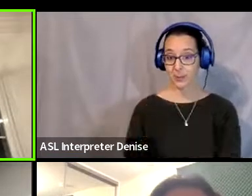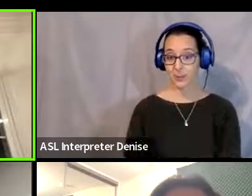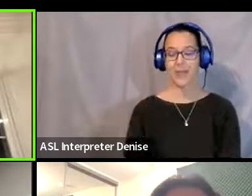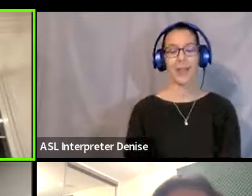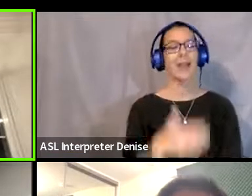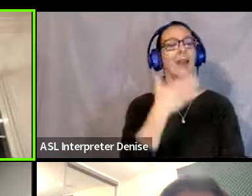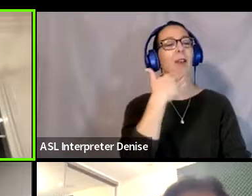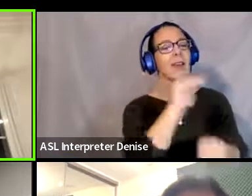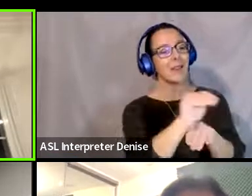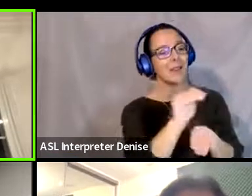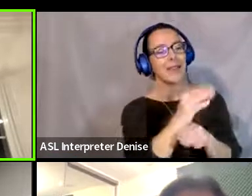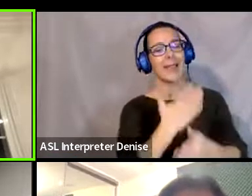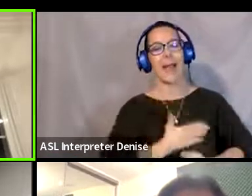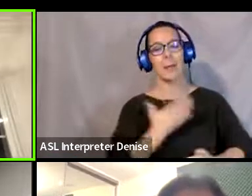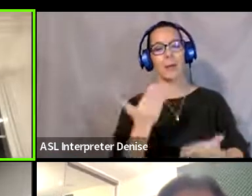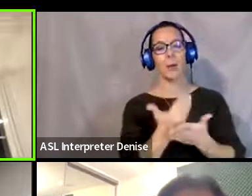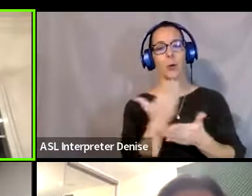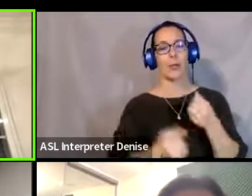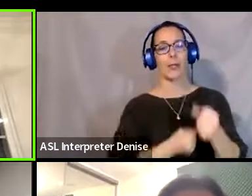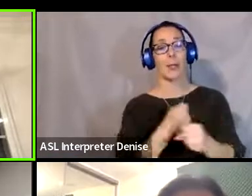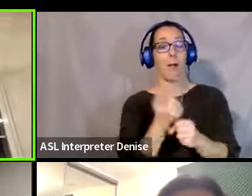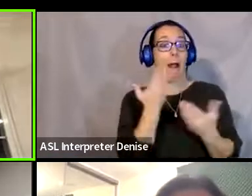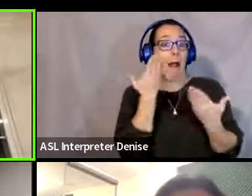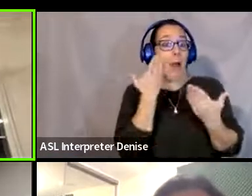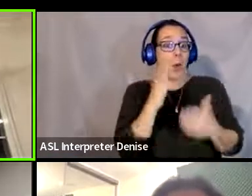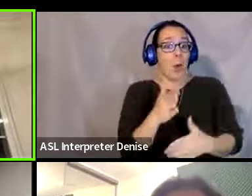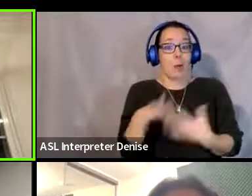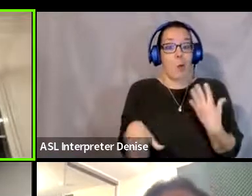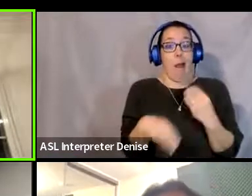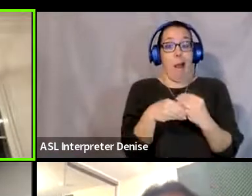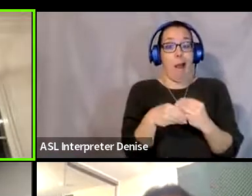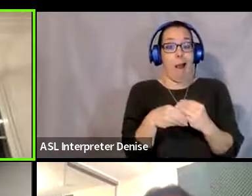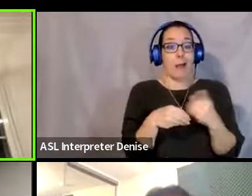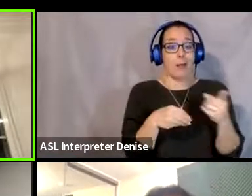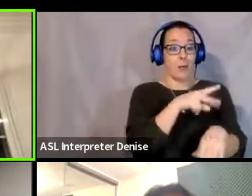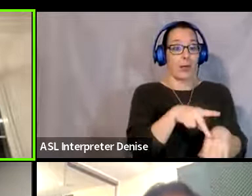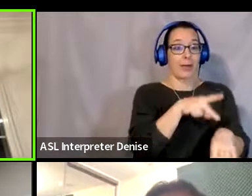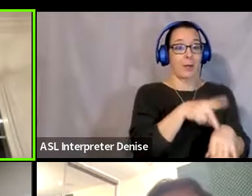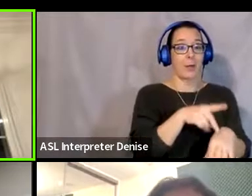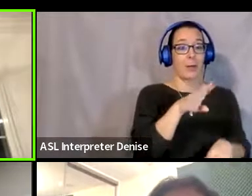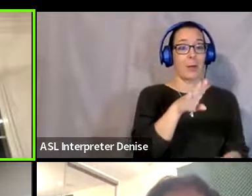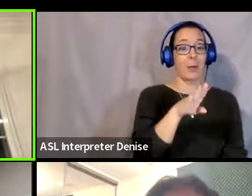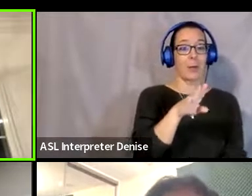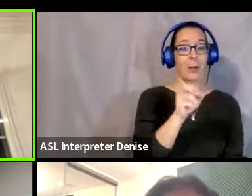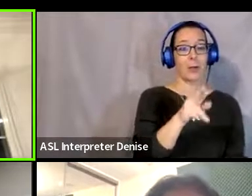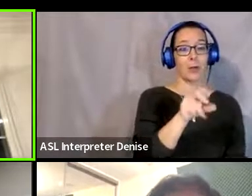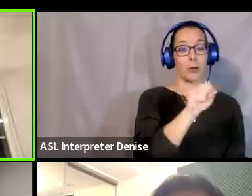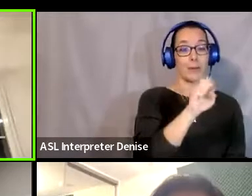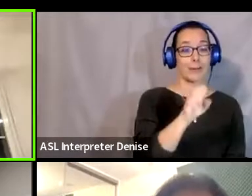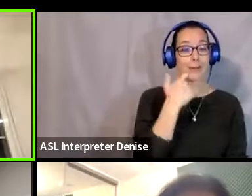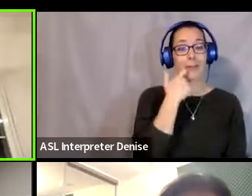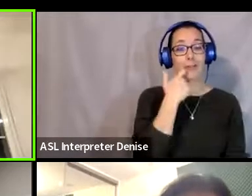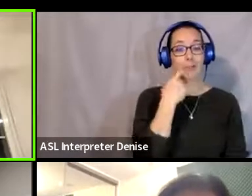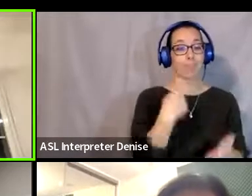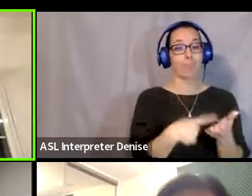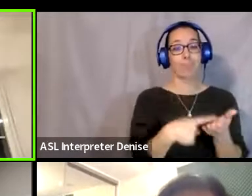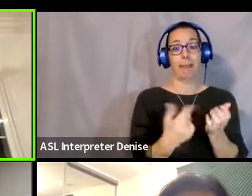New Year. I don't know what to say. I think Principal Bowders covered everything, but I just want